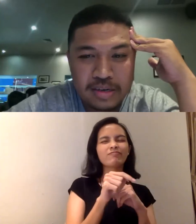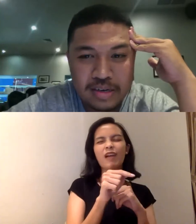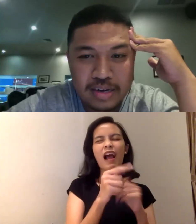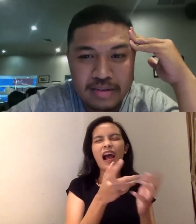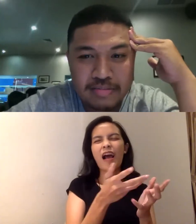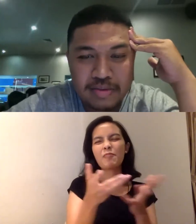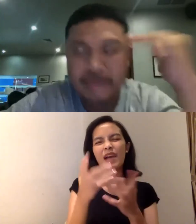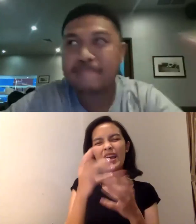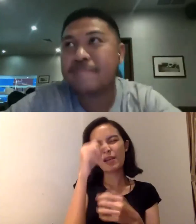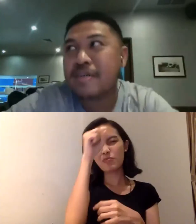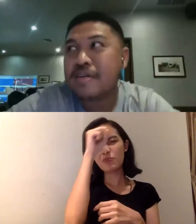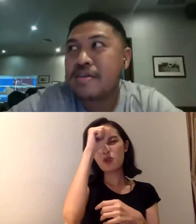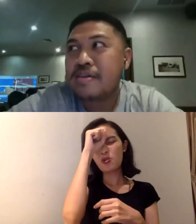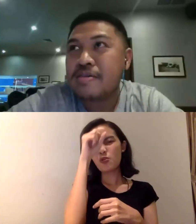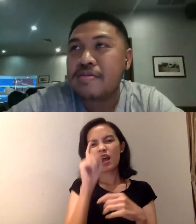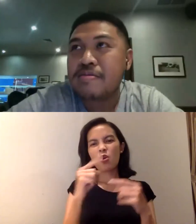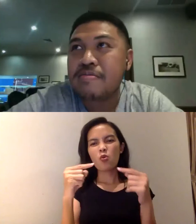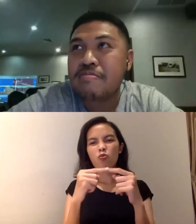that